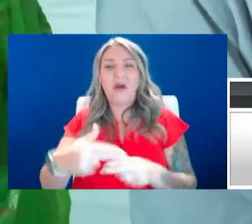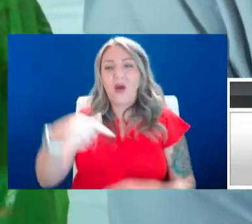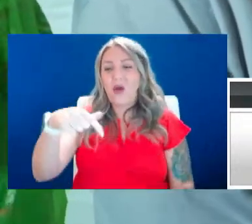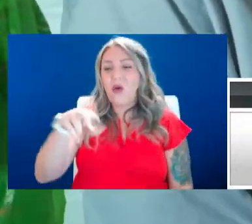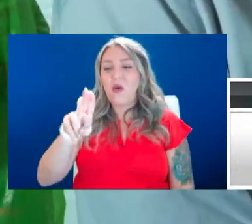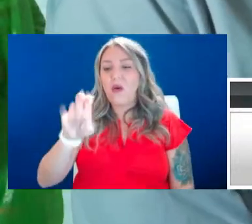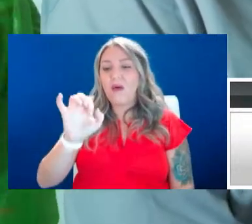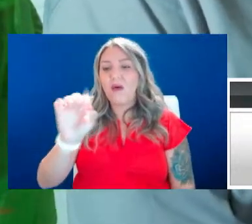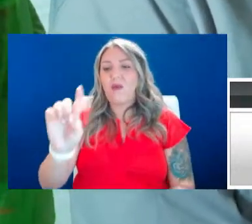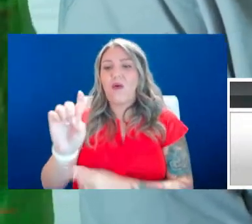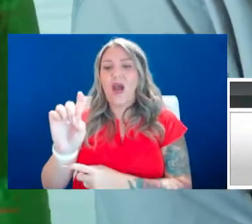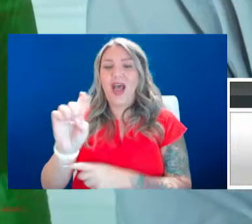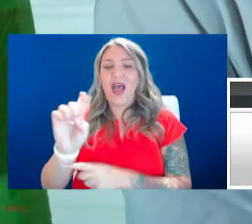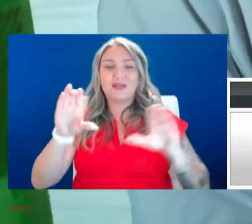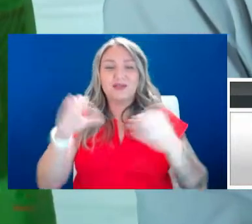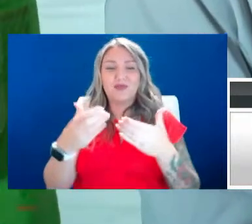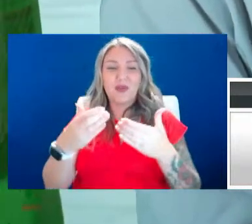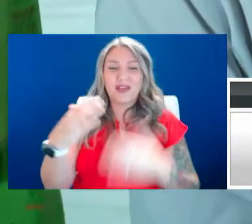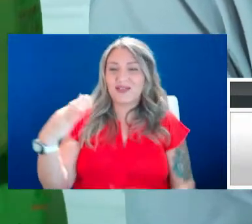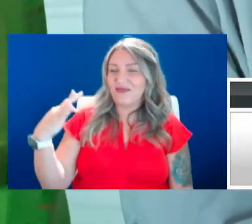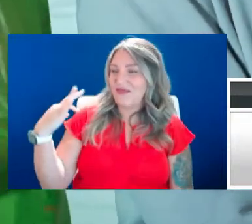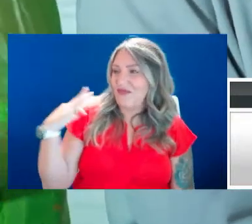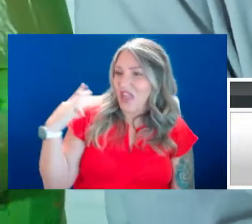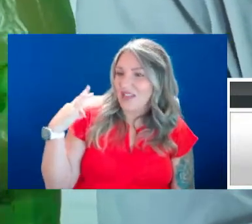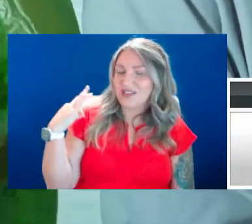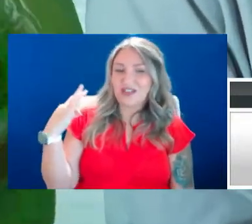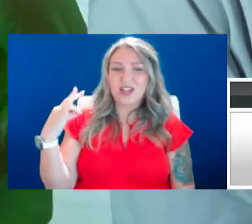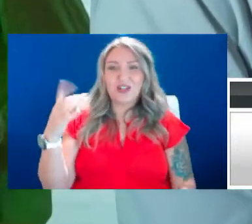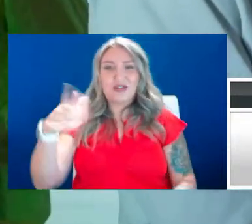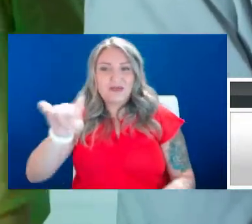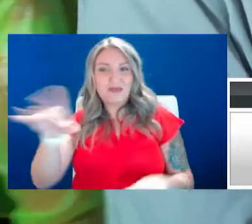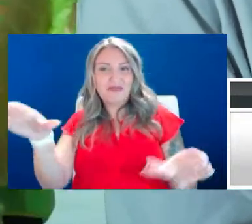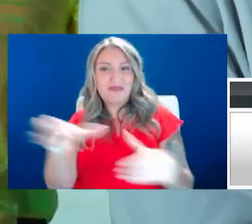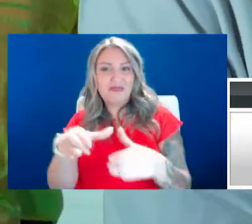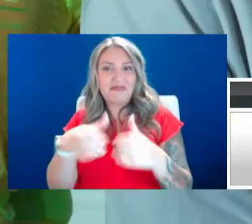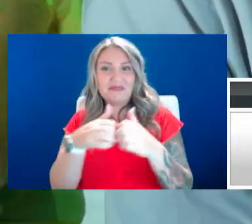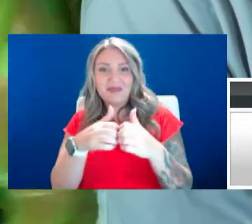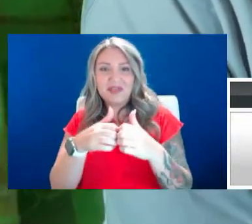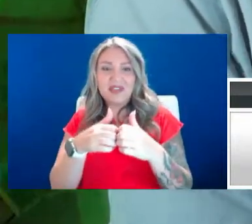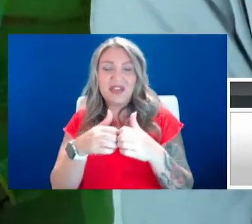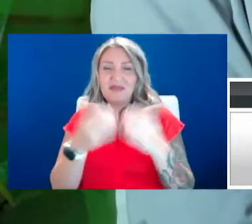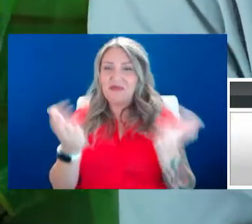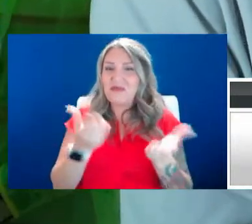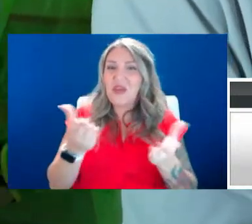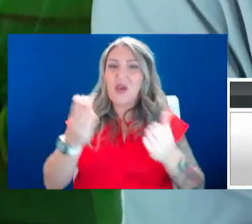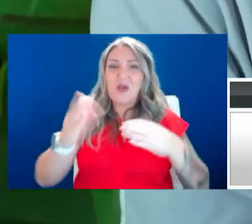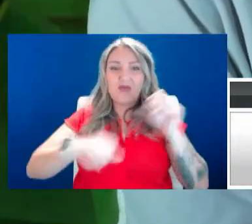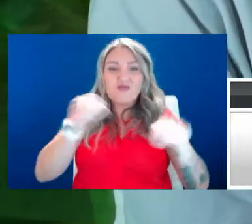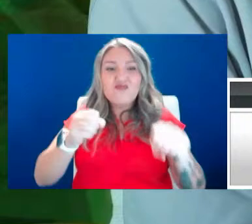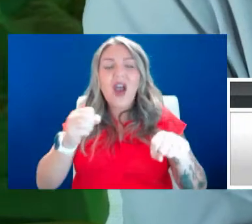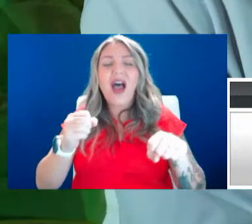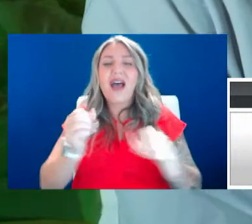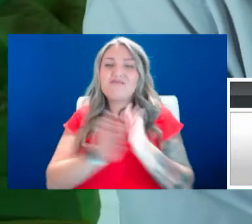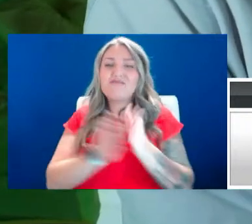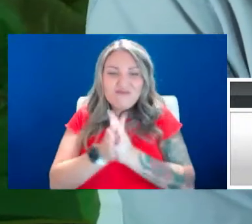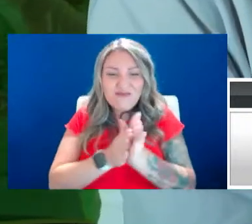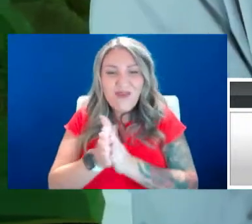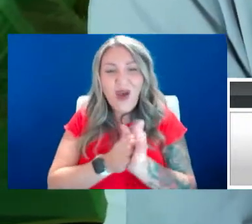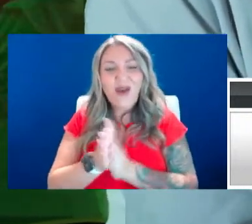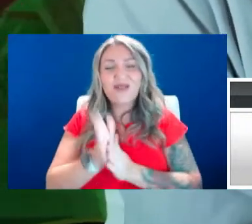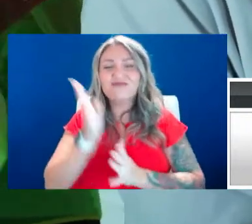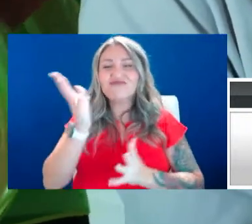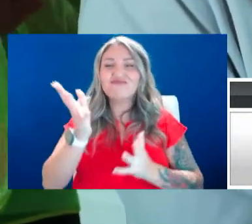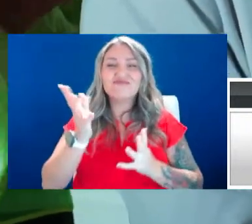are volunteers from Bristol Myers Squibb that get together and come out on the ride to motivate the riders, dress up in costumes, cheer them